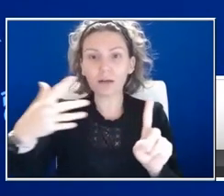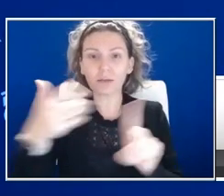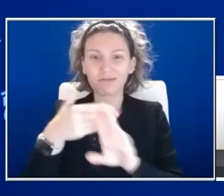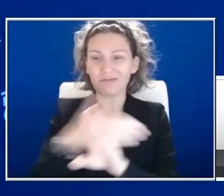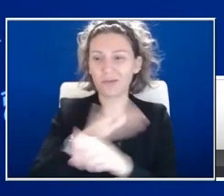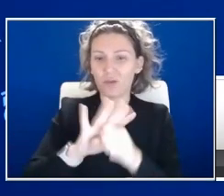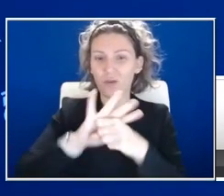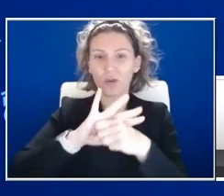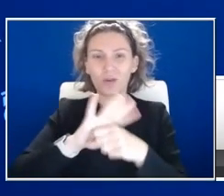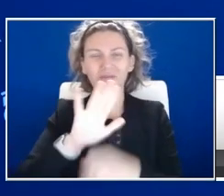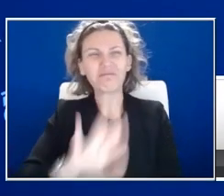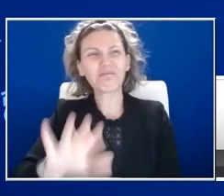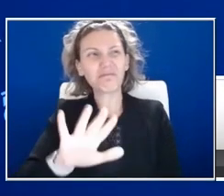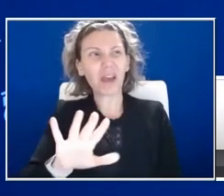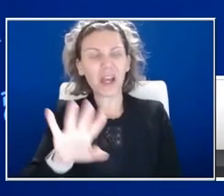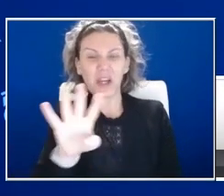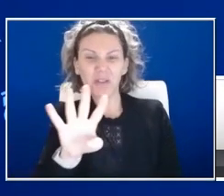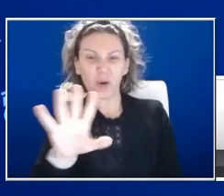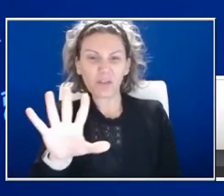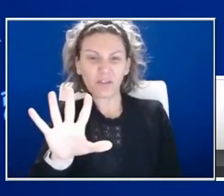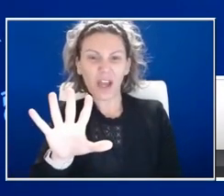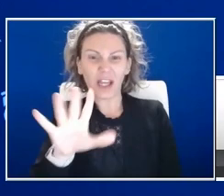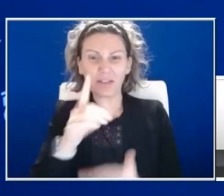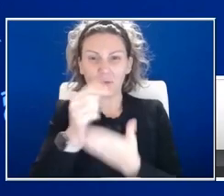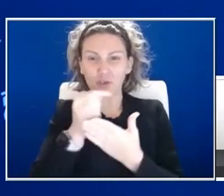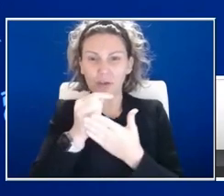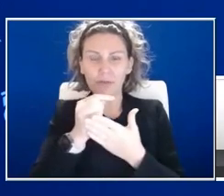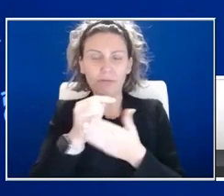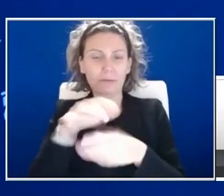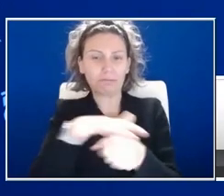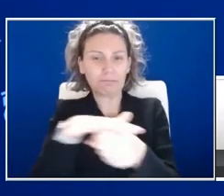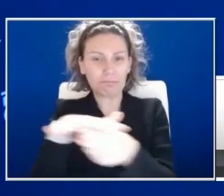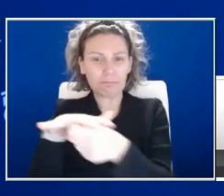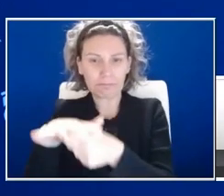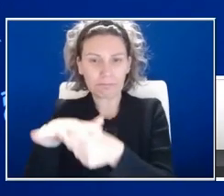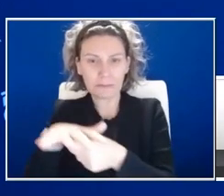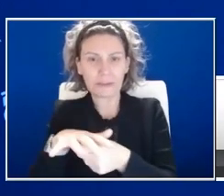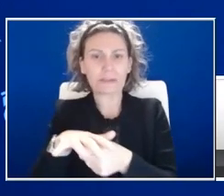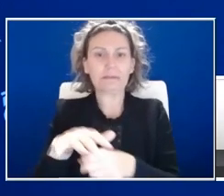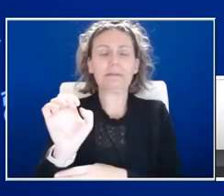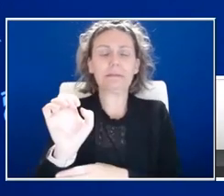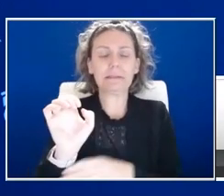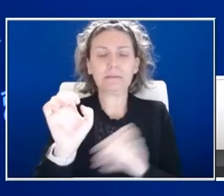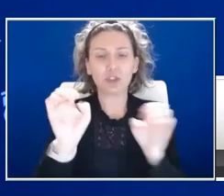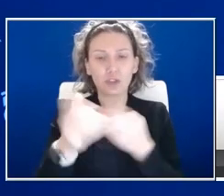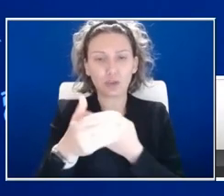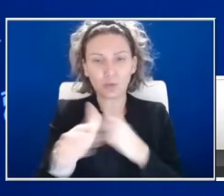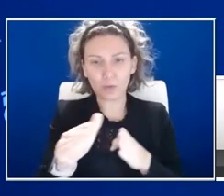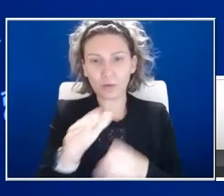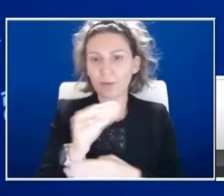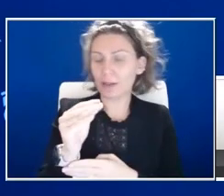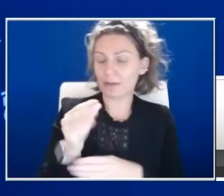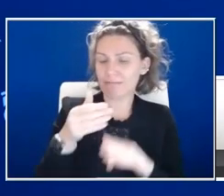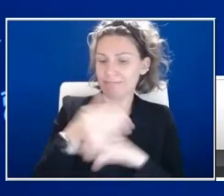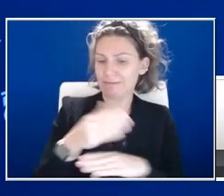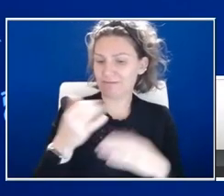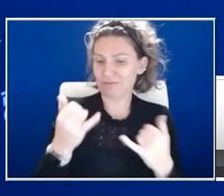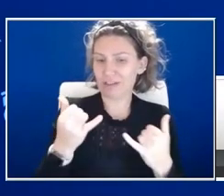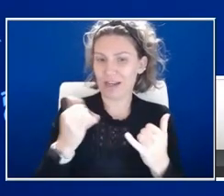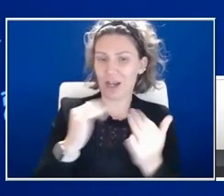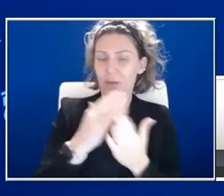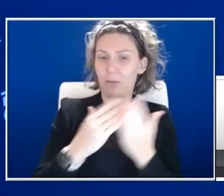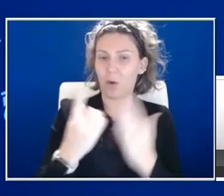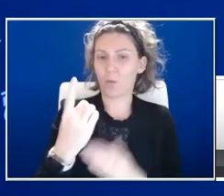about 45 treatment spaces in the ED. And even now, after just phase one completing, we have about 62, and that's going to continue to grow